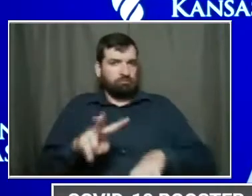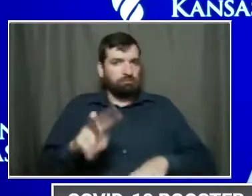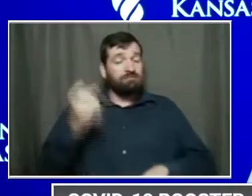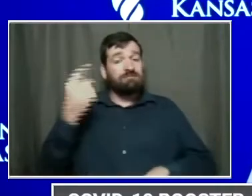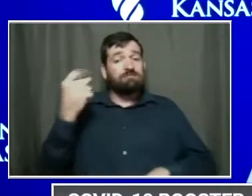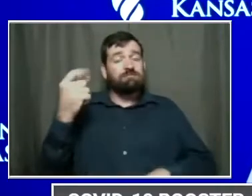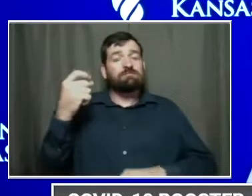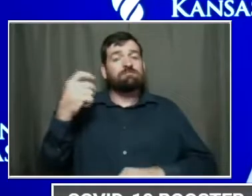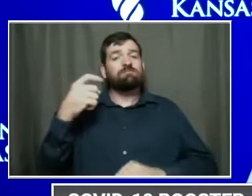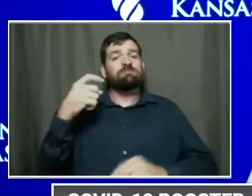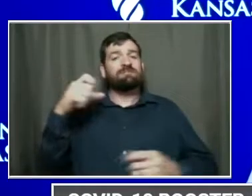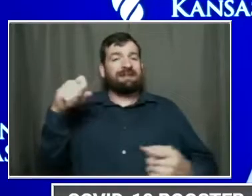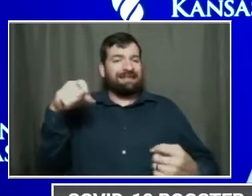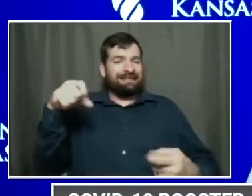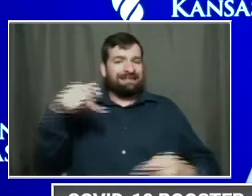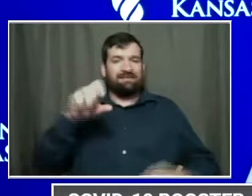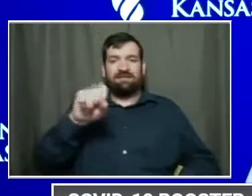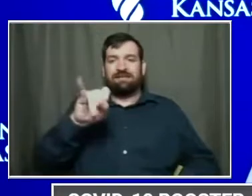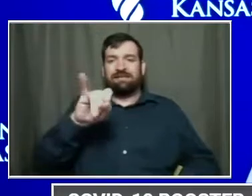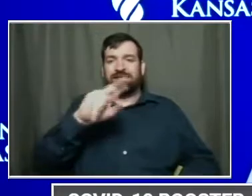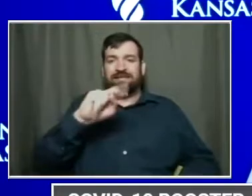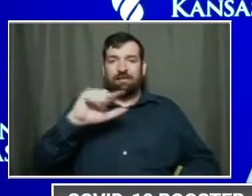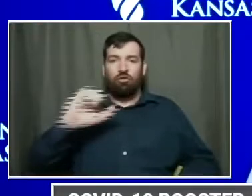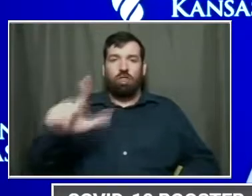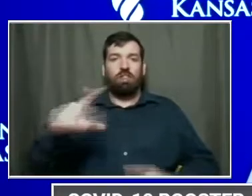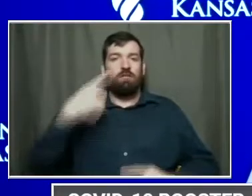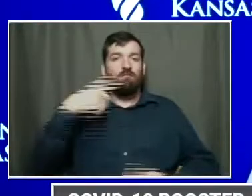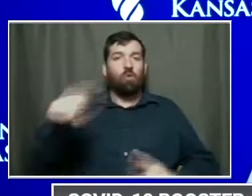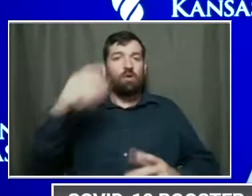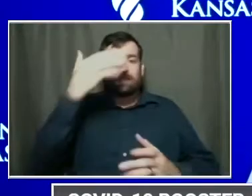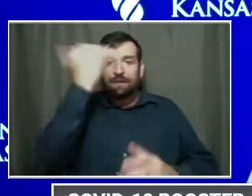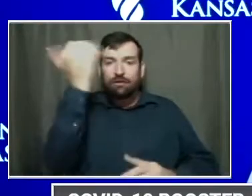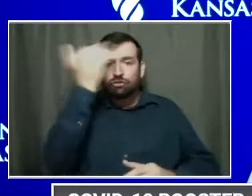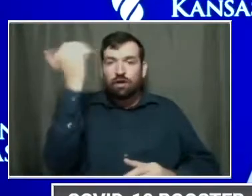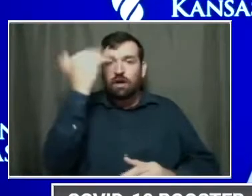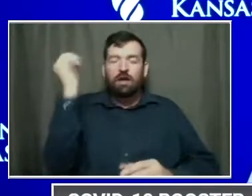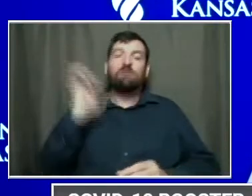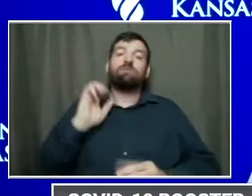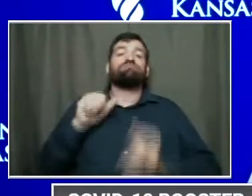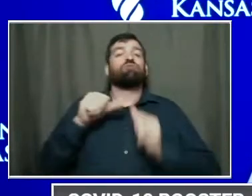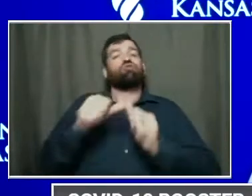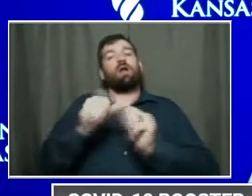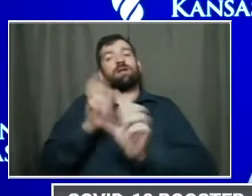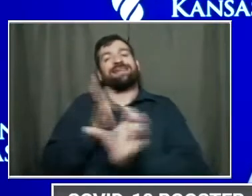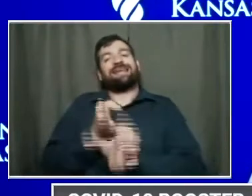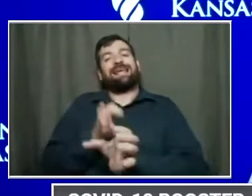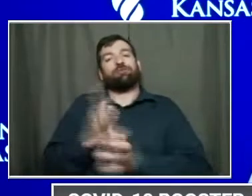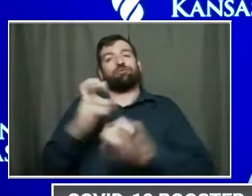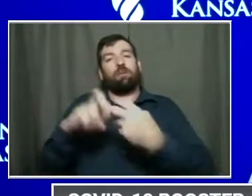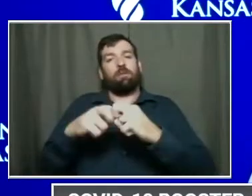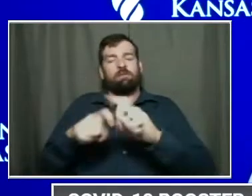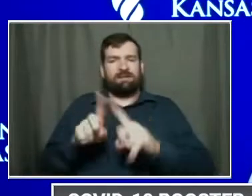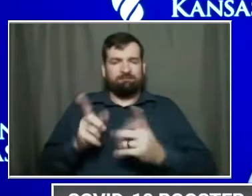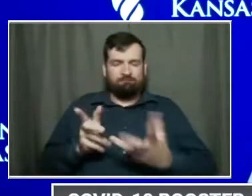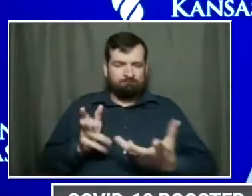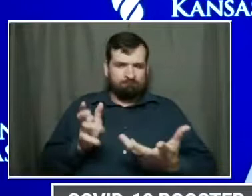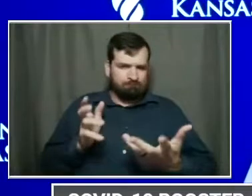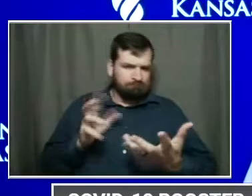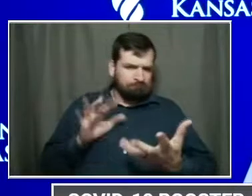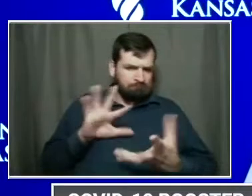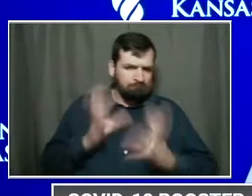signal for dementia and other chronic psychiatric problems, it's hard to know what that makes over a 3-year